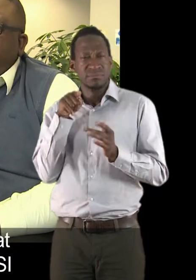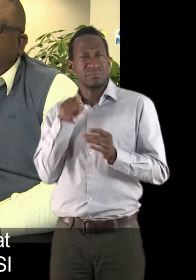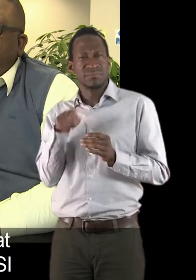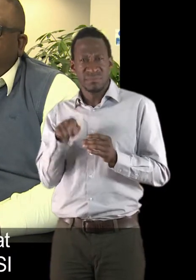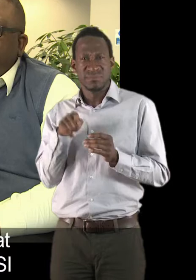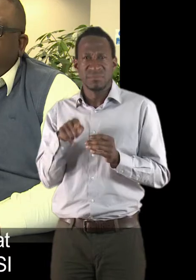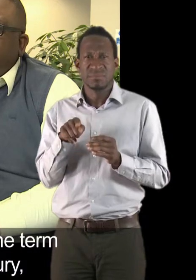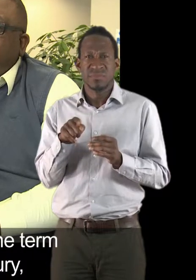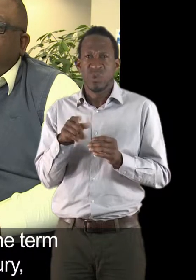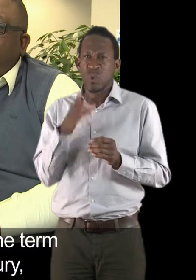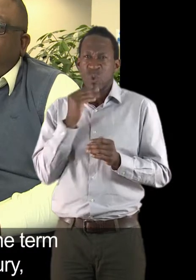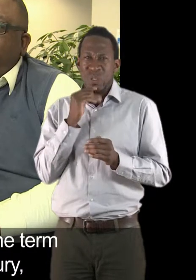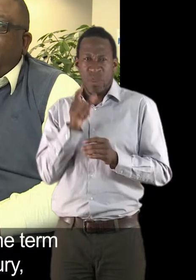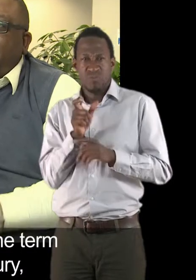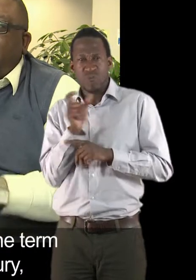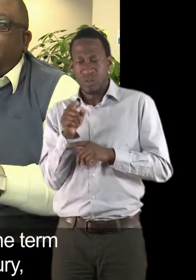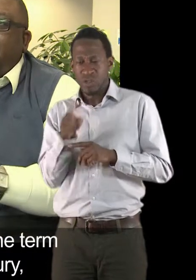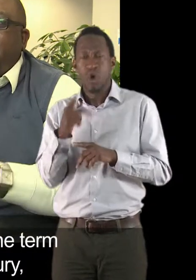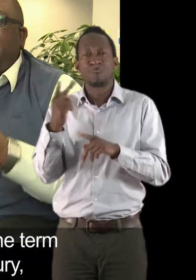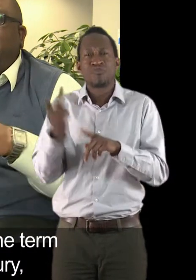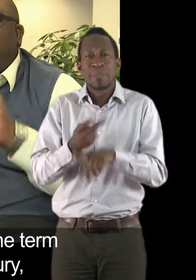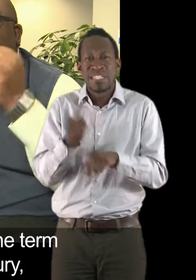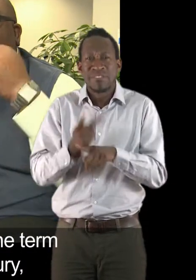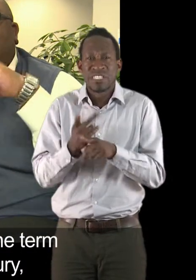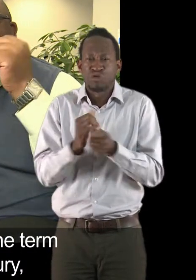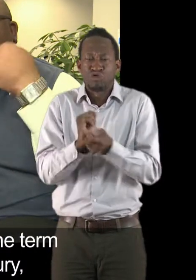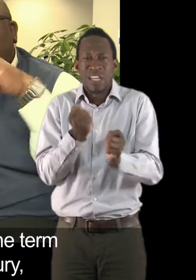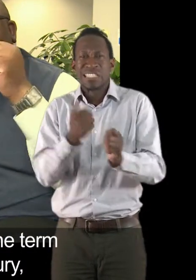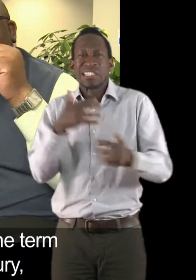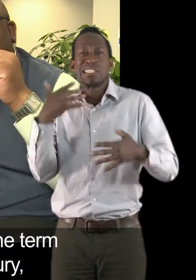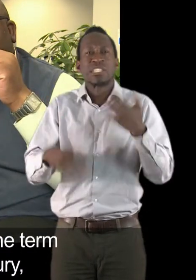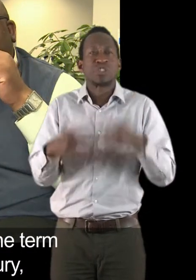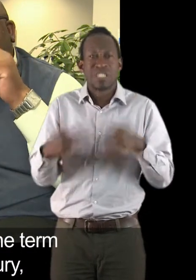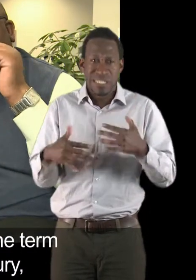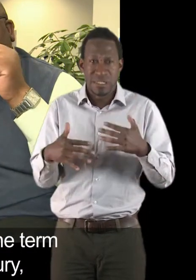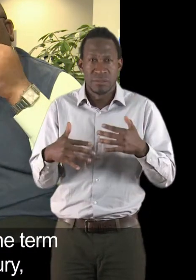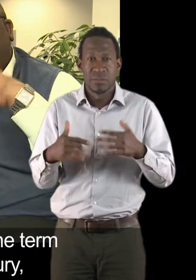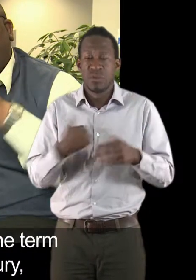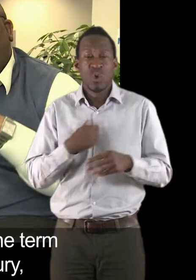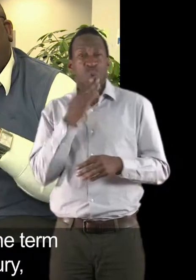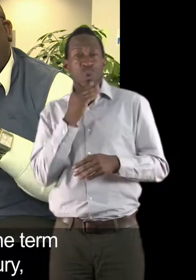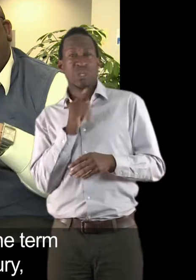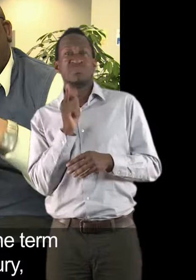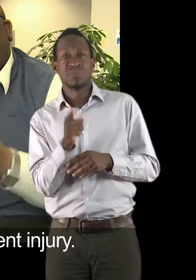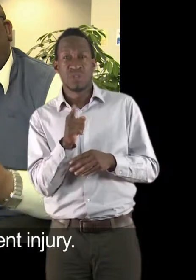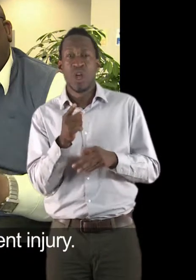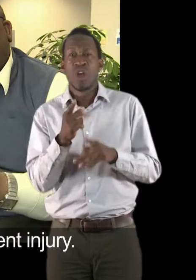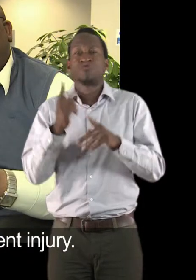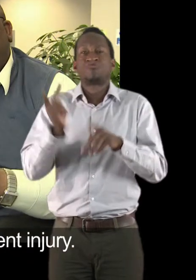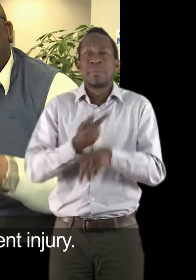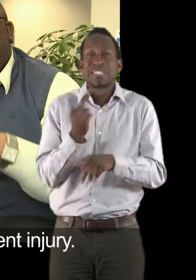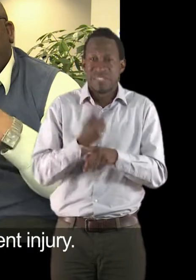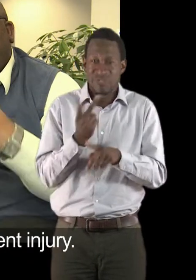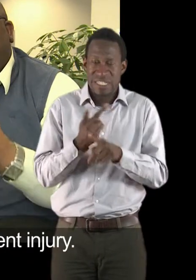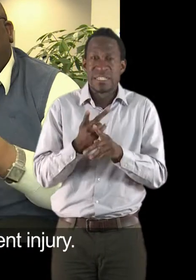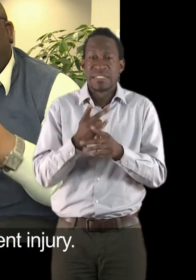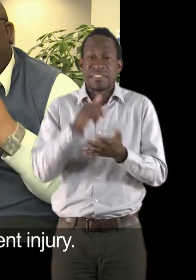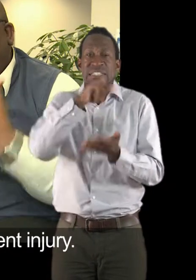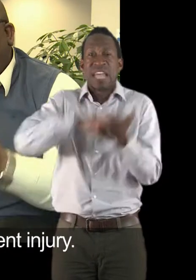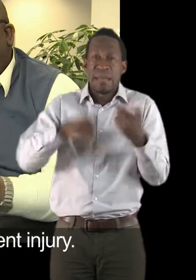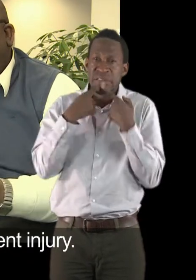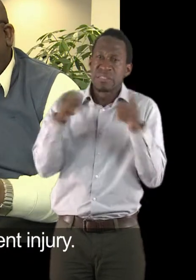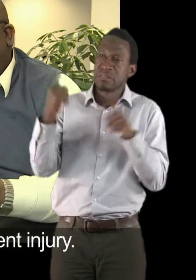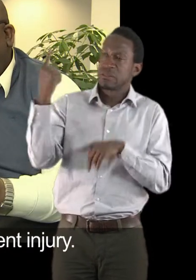called RSI, and RSI, I don't use it in a term of repetitive strain injury. I use it as